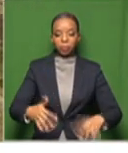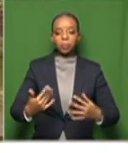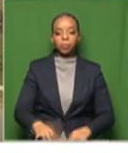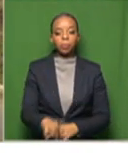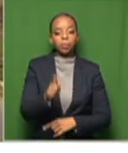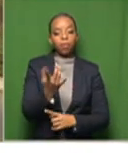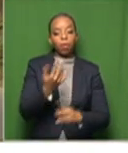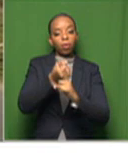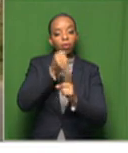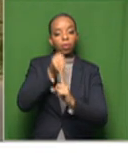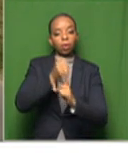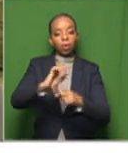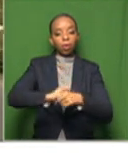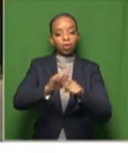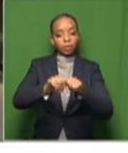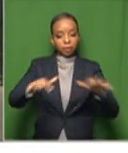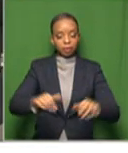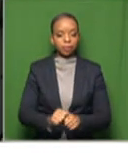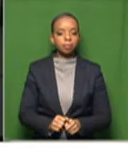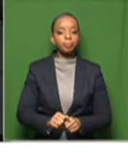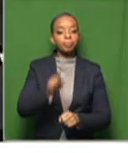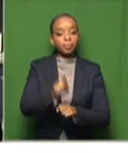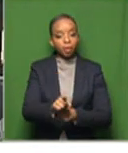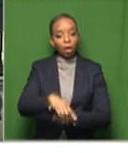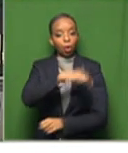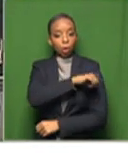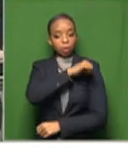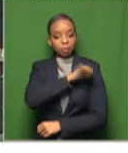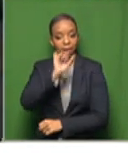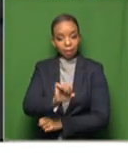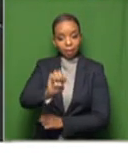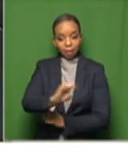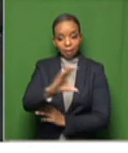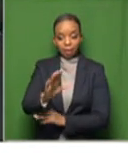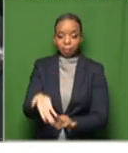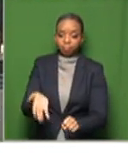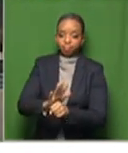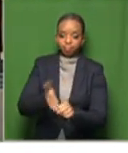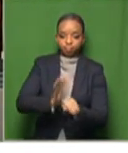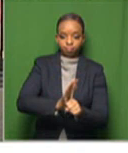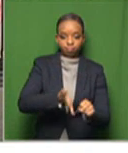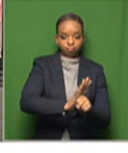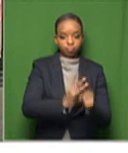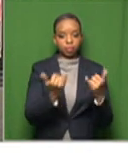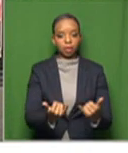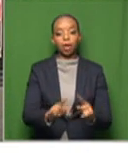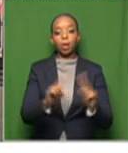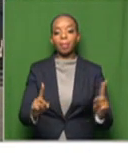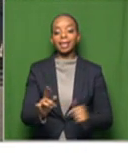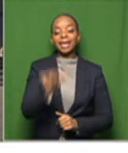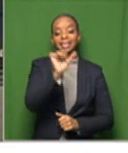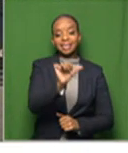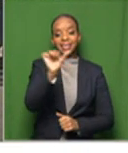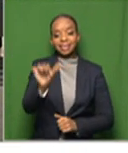COVID-19 as traditional hospitals in the Eastern Cape are reaching capacity. But this 66,000 square